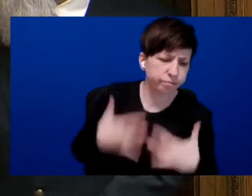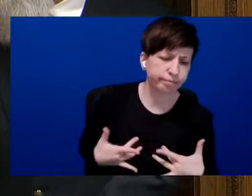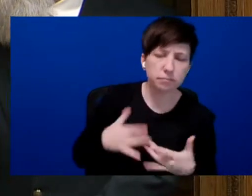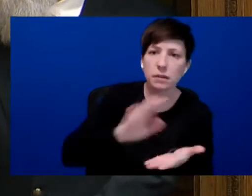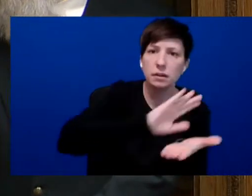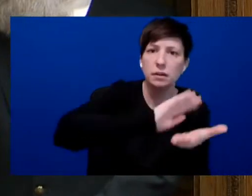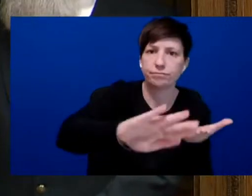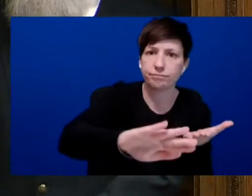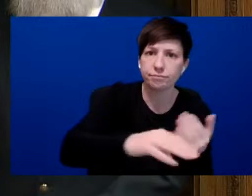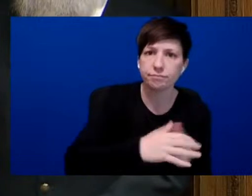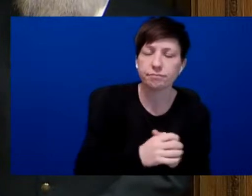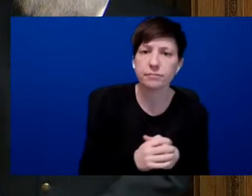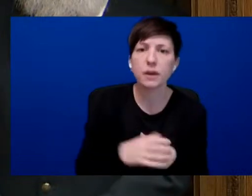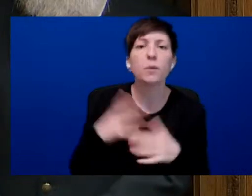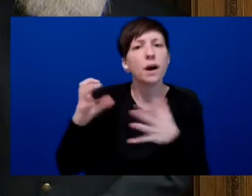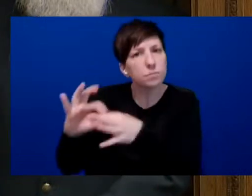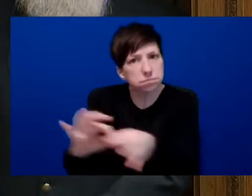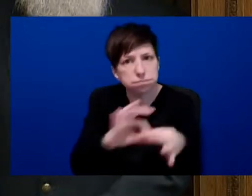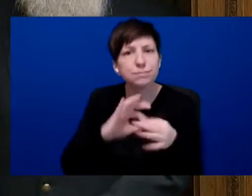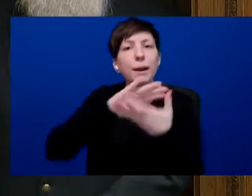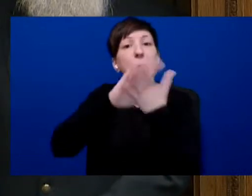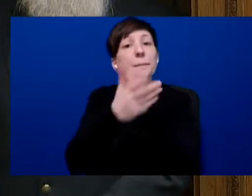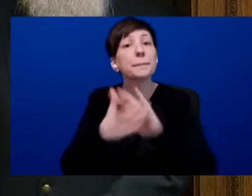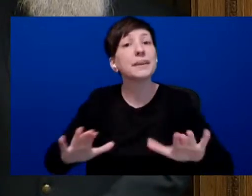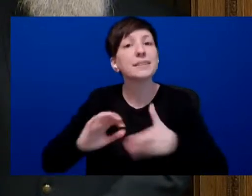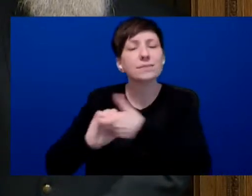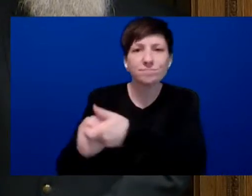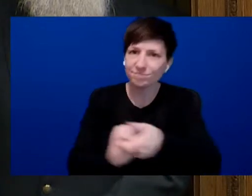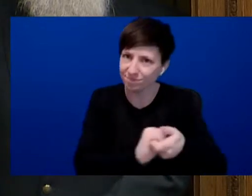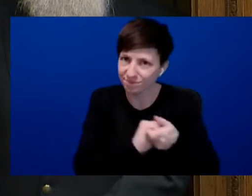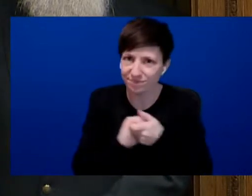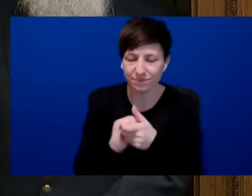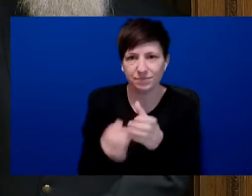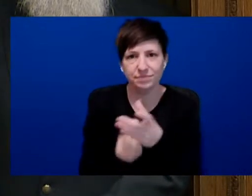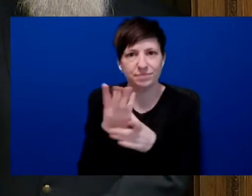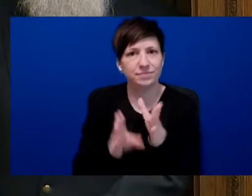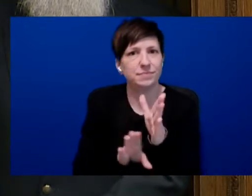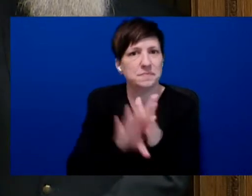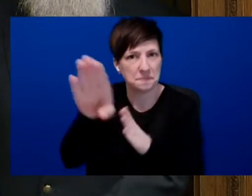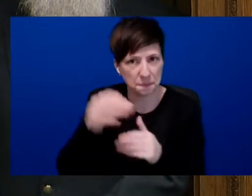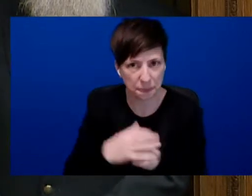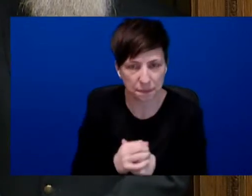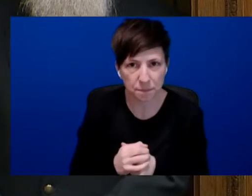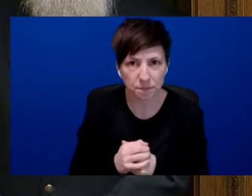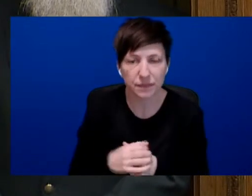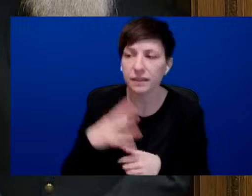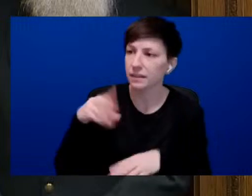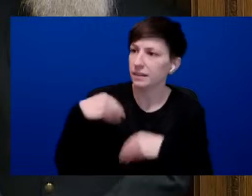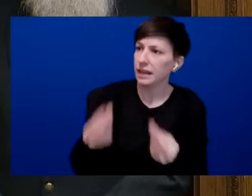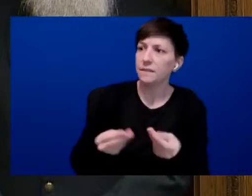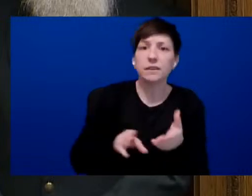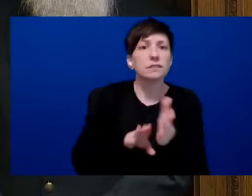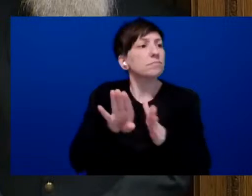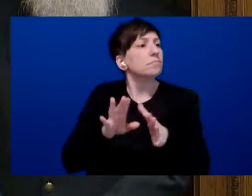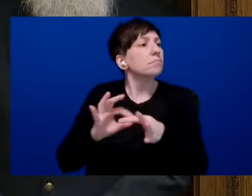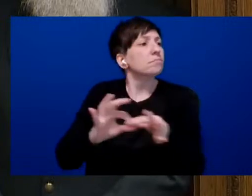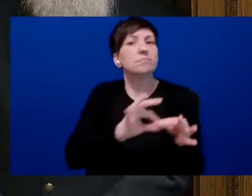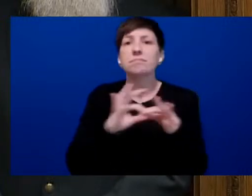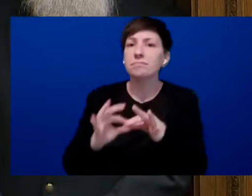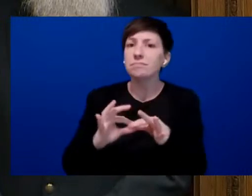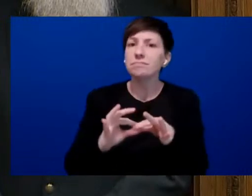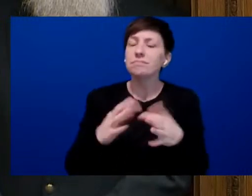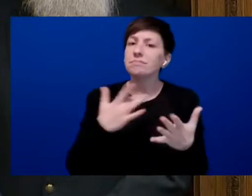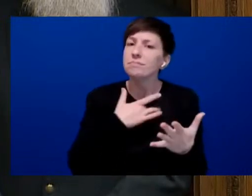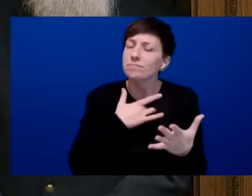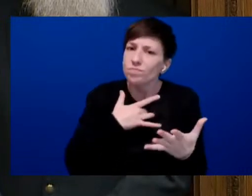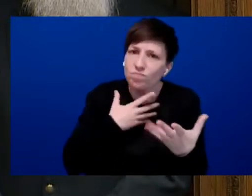collaborative goodness may blossom. Grant us prosperity, generosity of heart, and righteousness, that we can all do